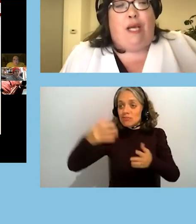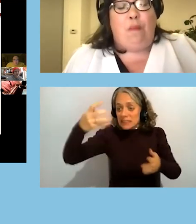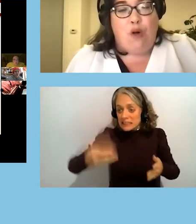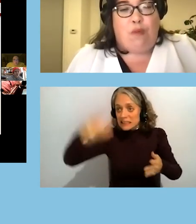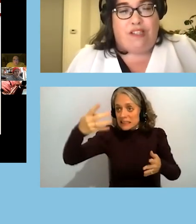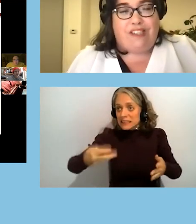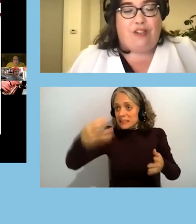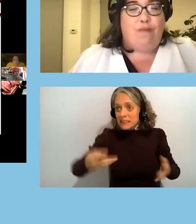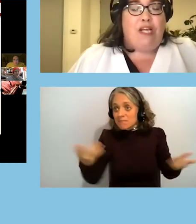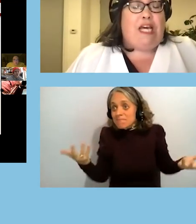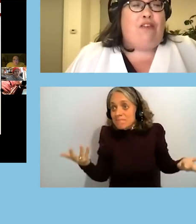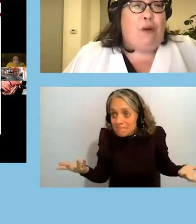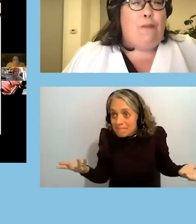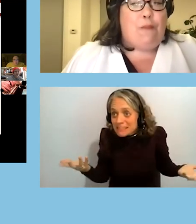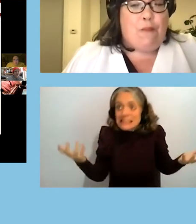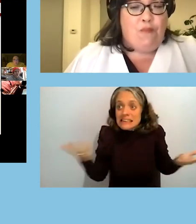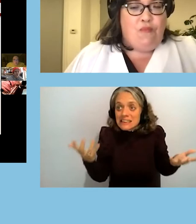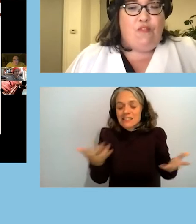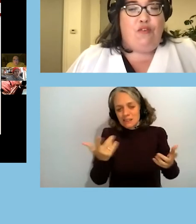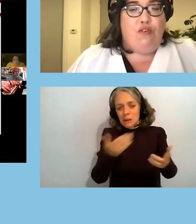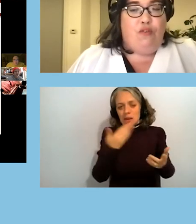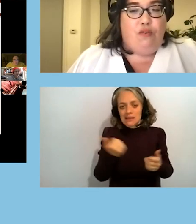really nice moment. So carry on.